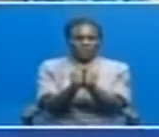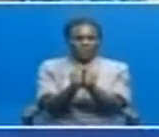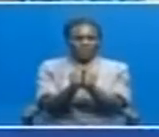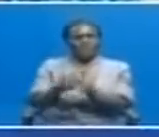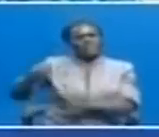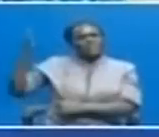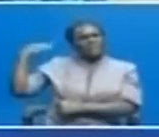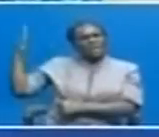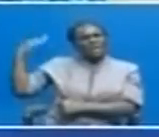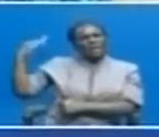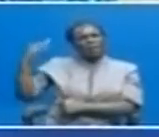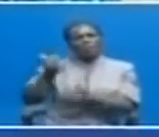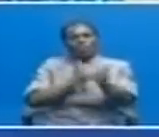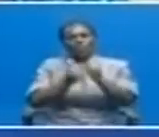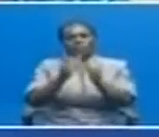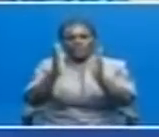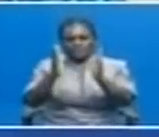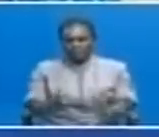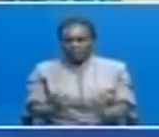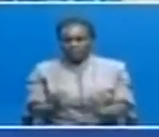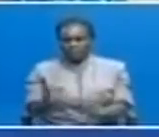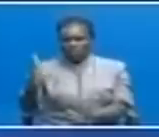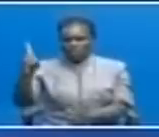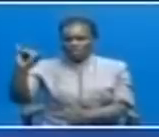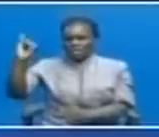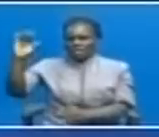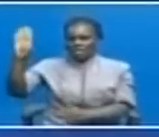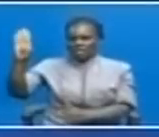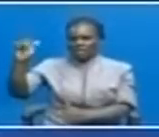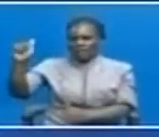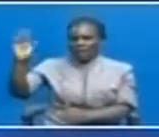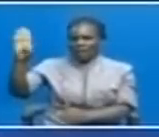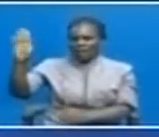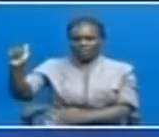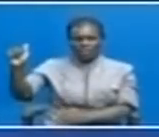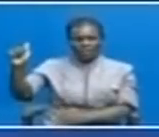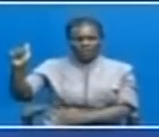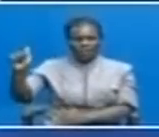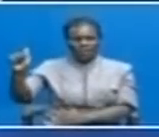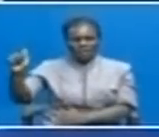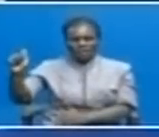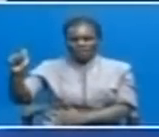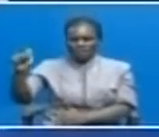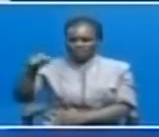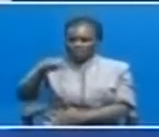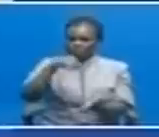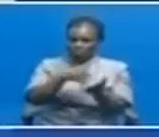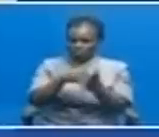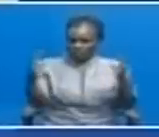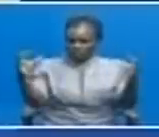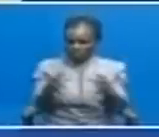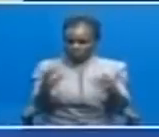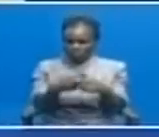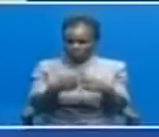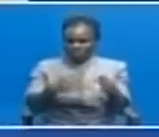once upon a time junior competitor Genzebe Dibaba, who you've cross raced a few times even in having her in the team, especially